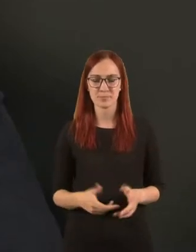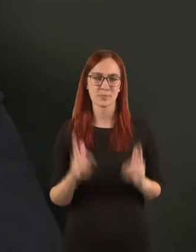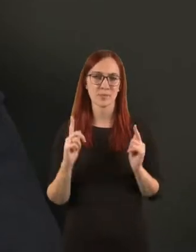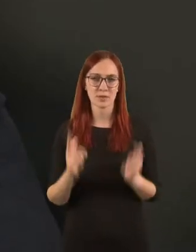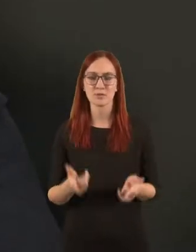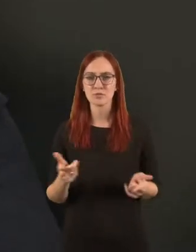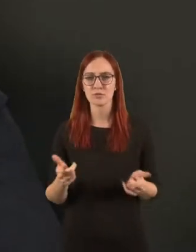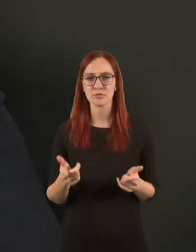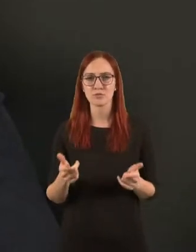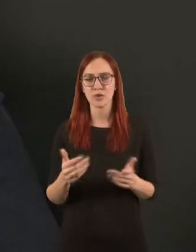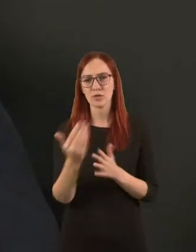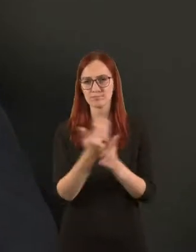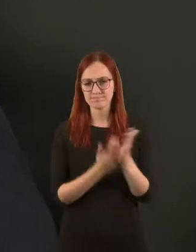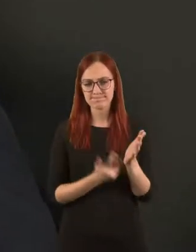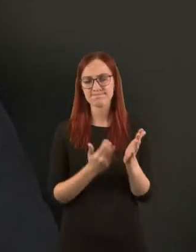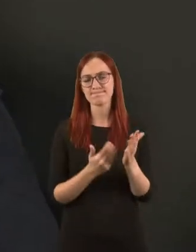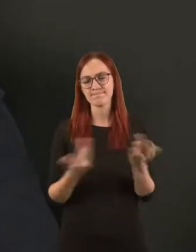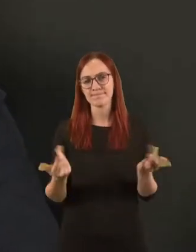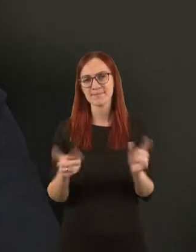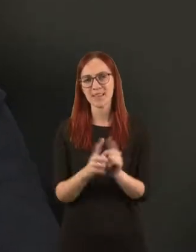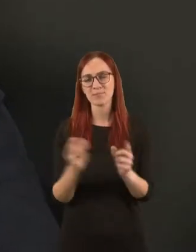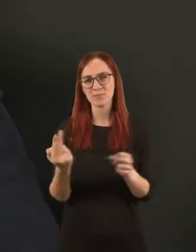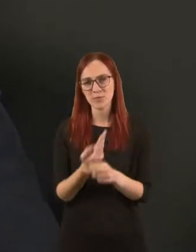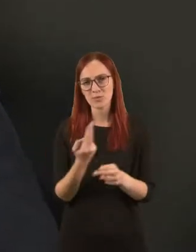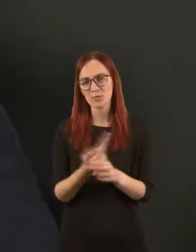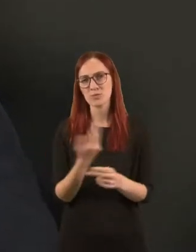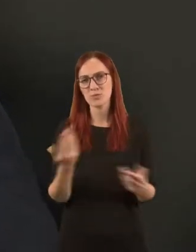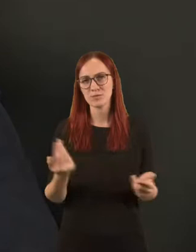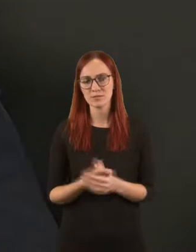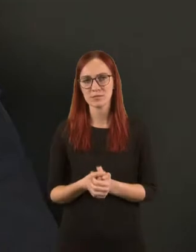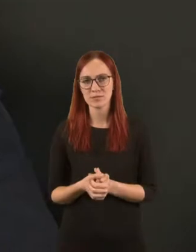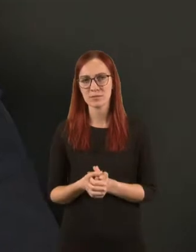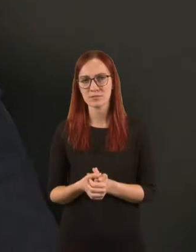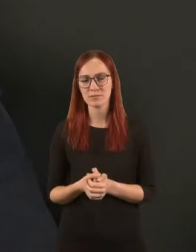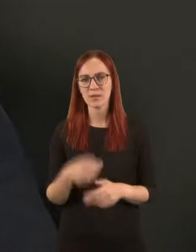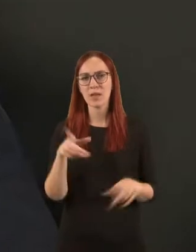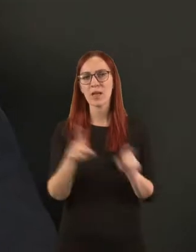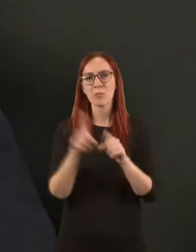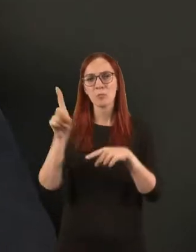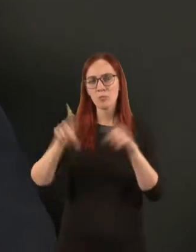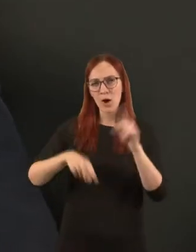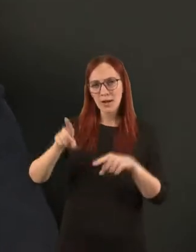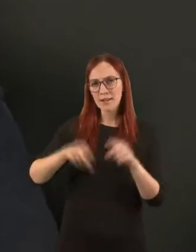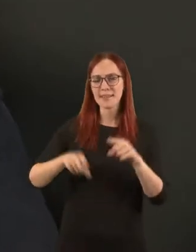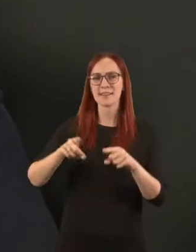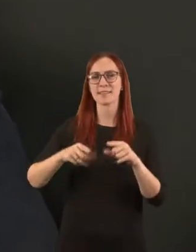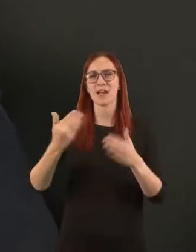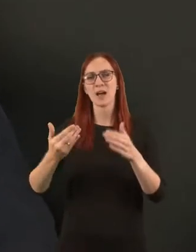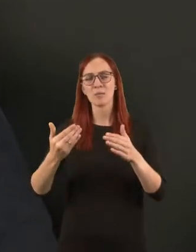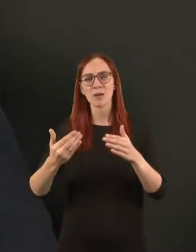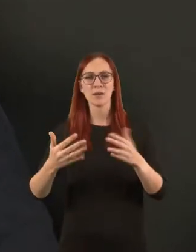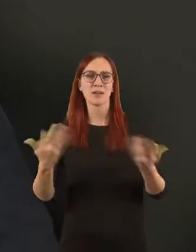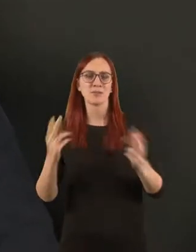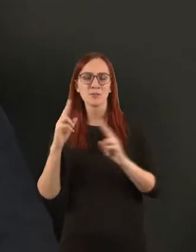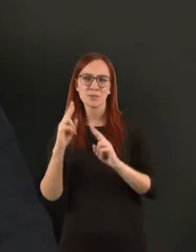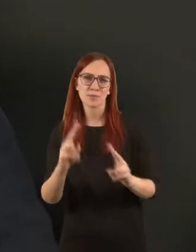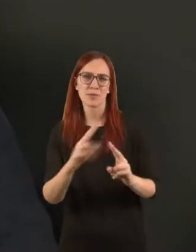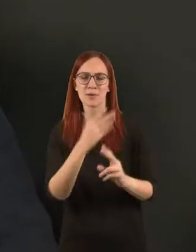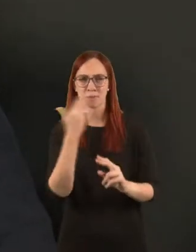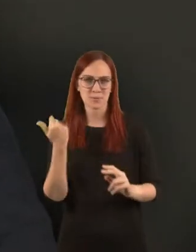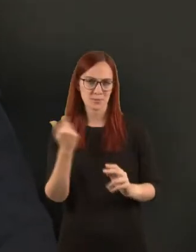for further development of the infrastructure. So this kind of mood really